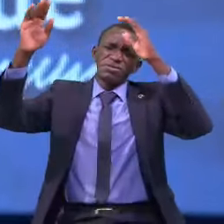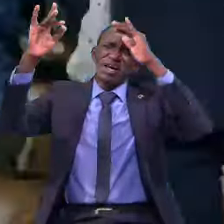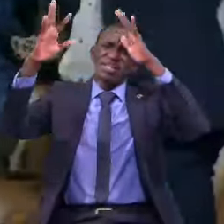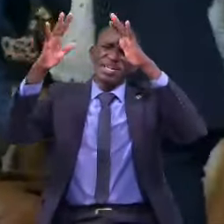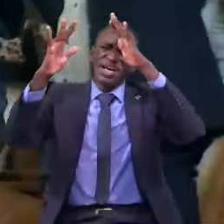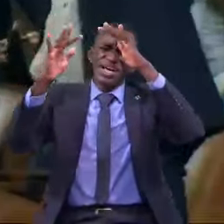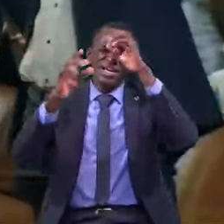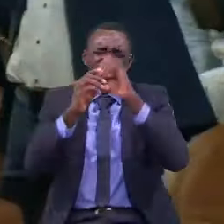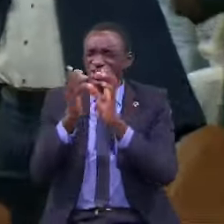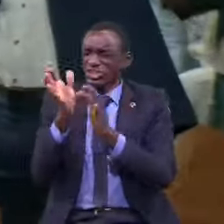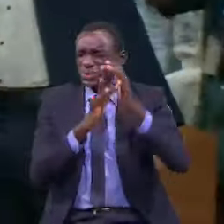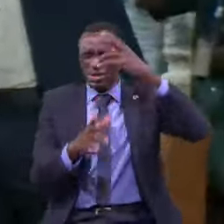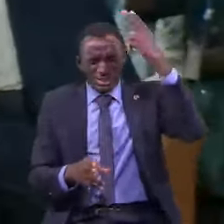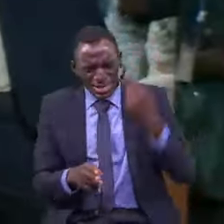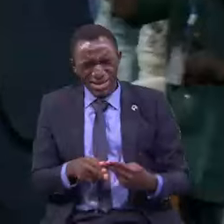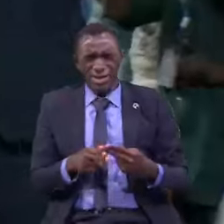Jesus' name,